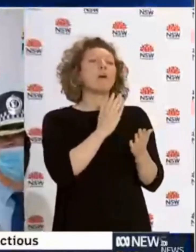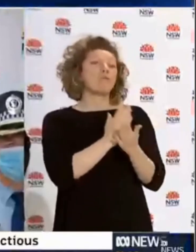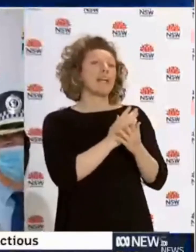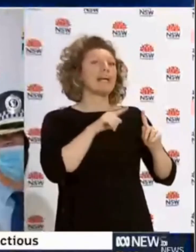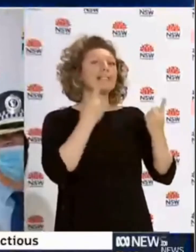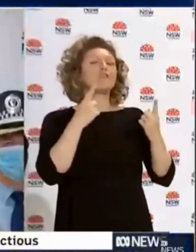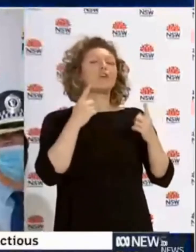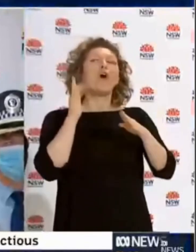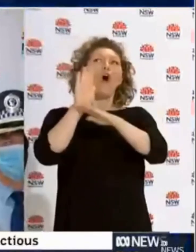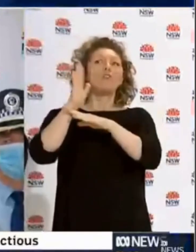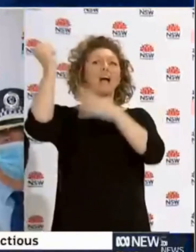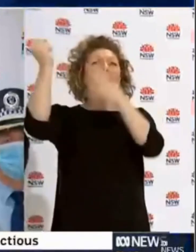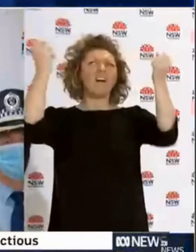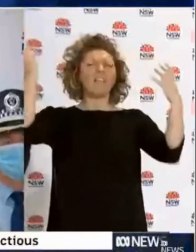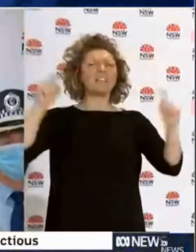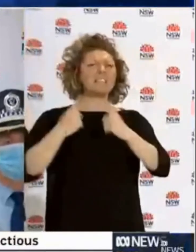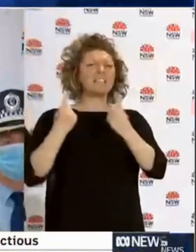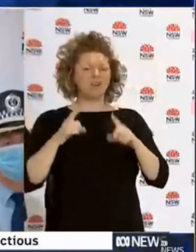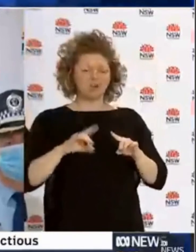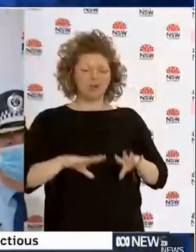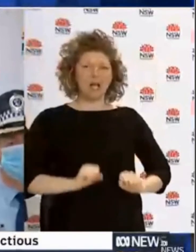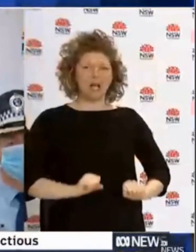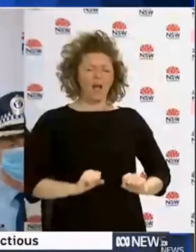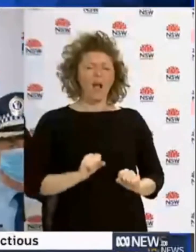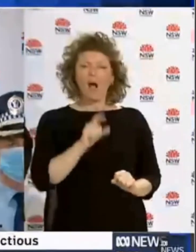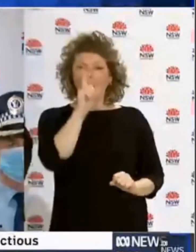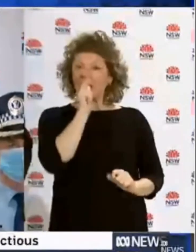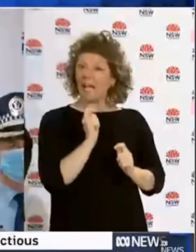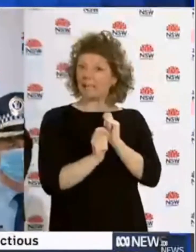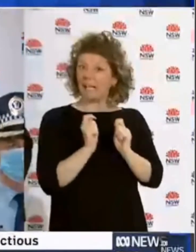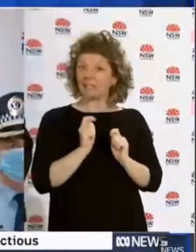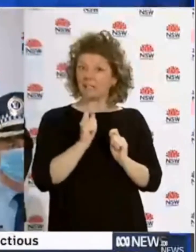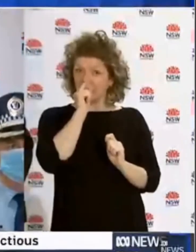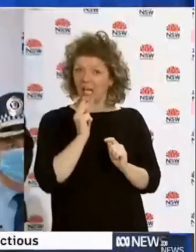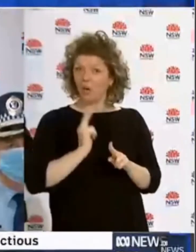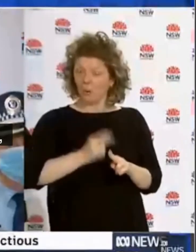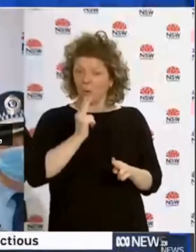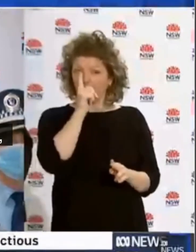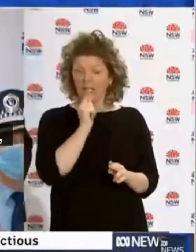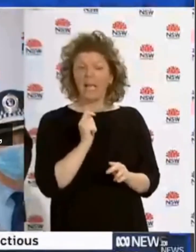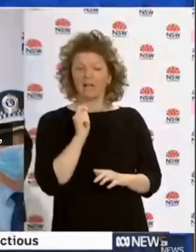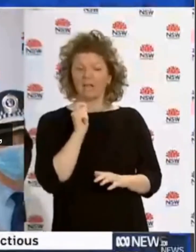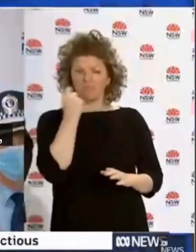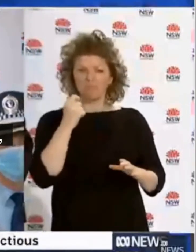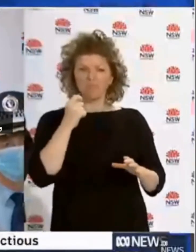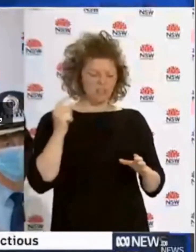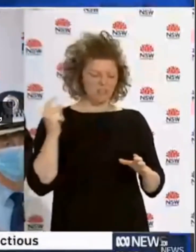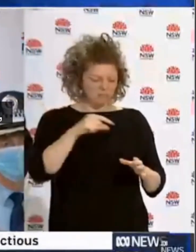accessing the numbers of rapid antigen testing would appear not to be a problem. The issue is how they'll actually be administered in what